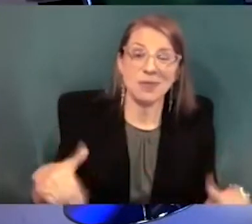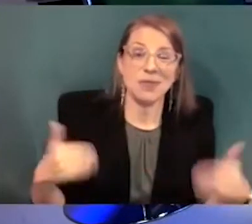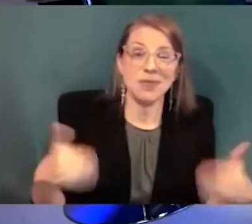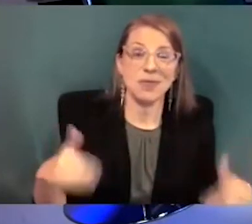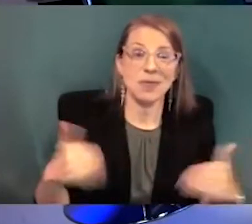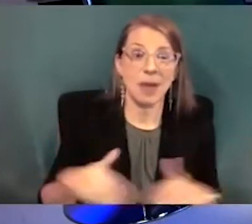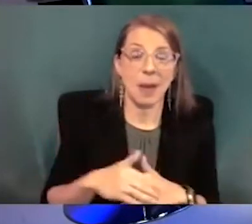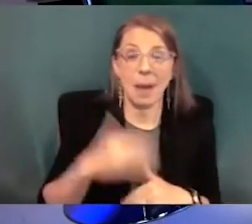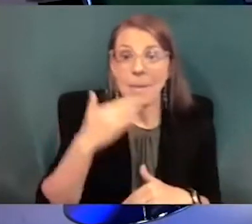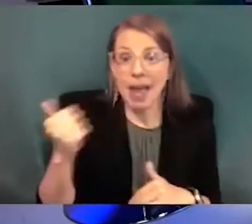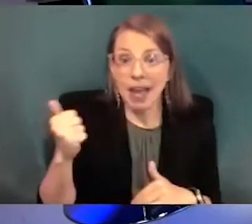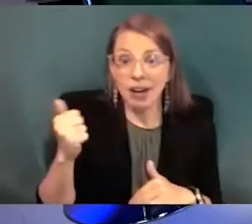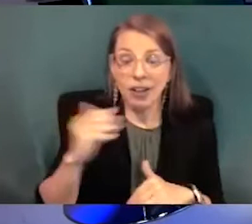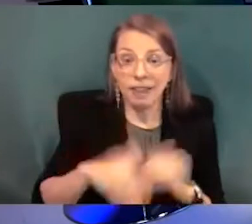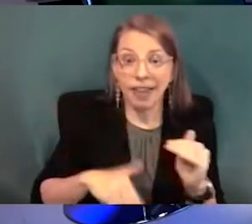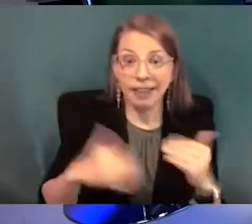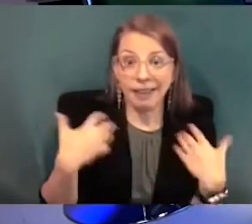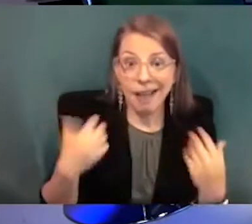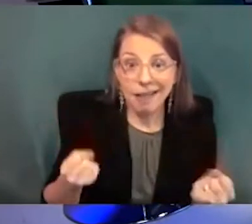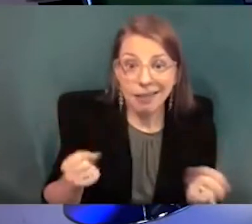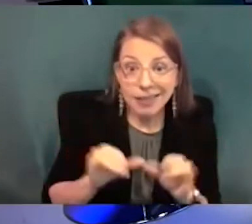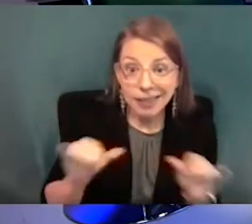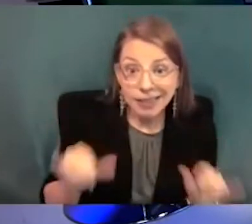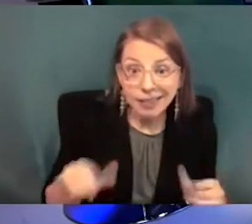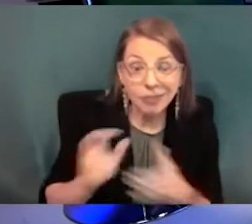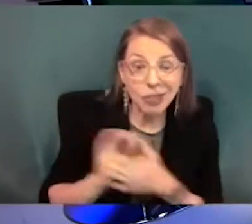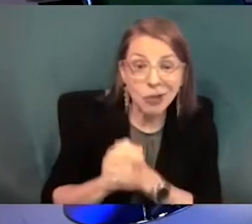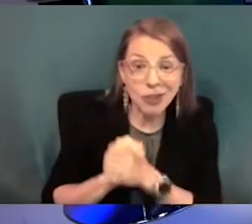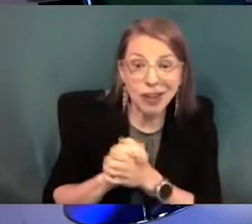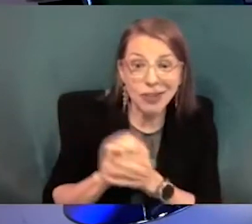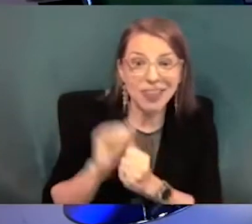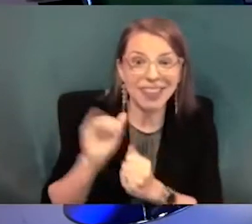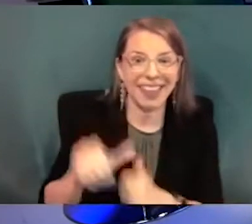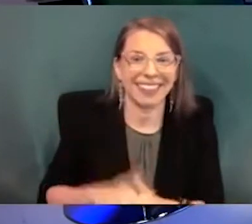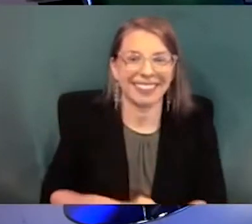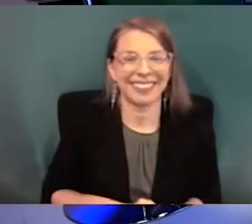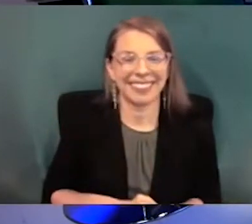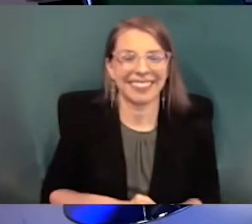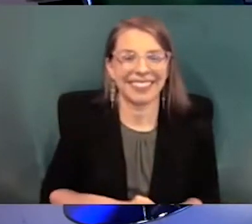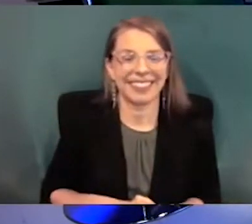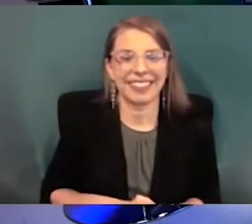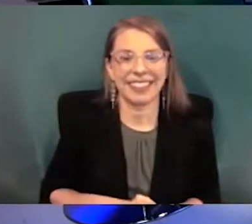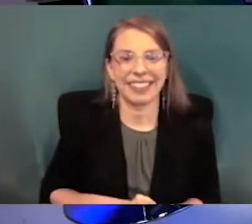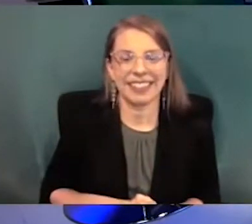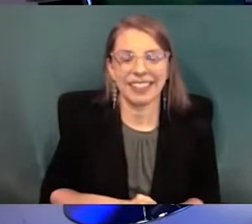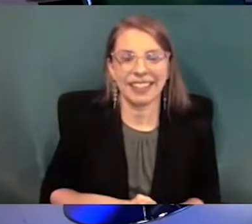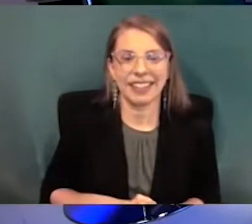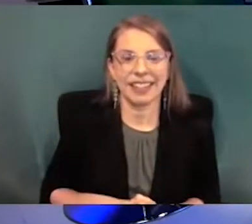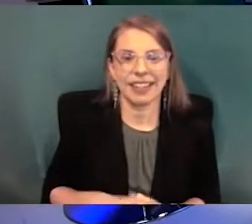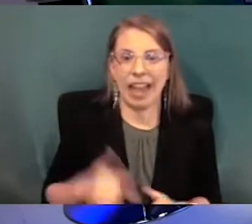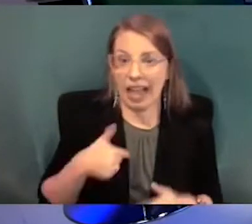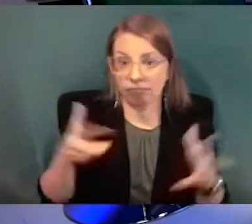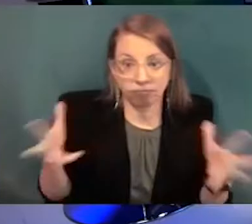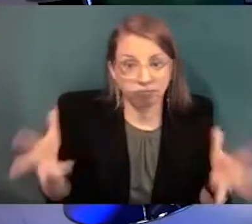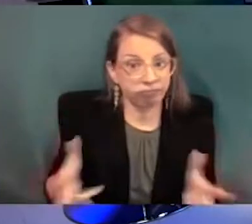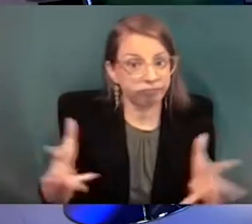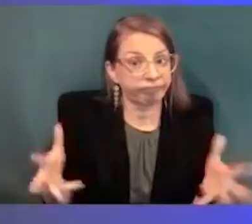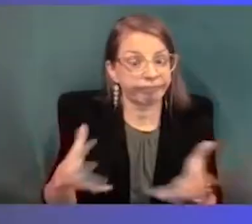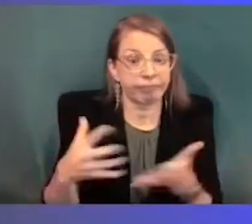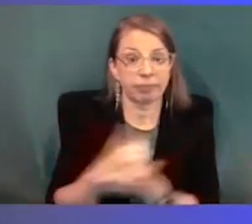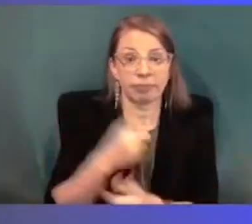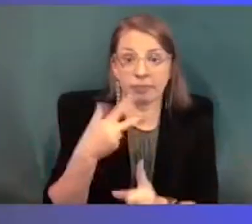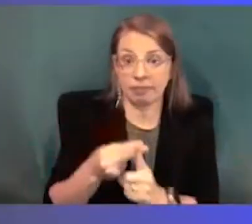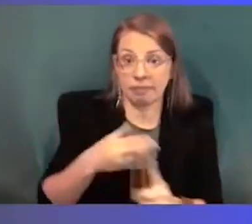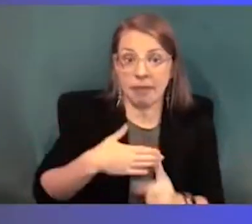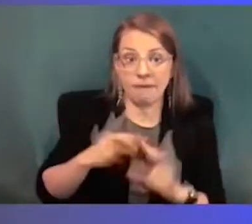health system. So, congratulations on that. That's yes, outstanding. Sir. Yes, sir. So I encourage it. I encourage it very much. My family,